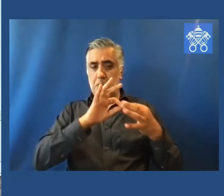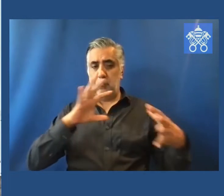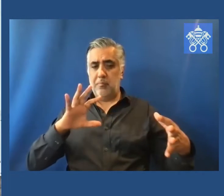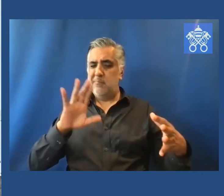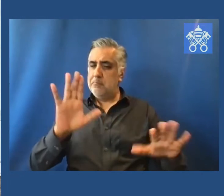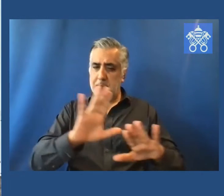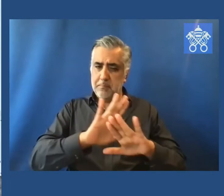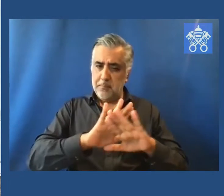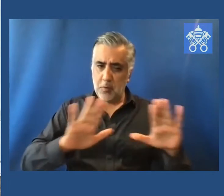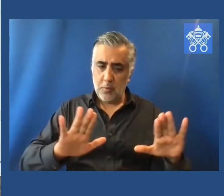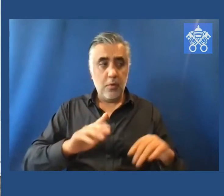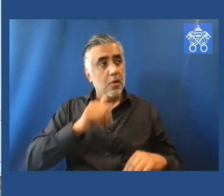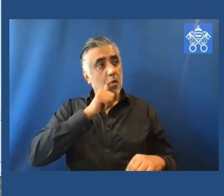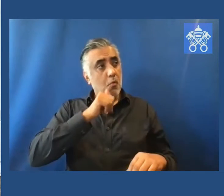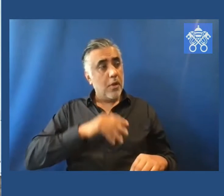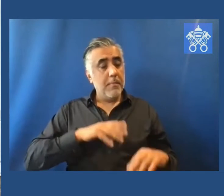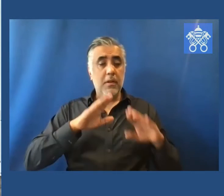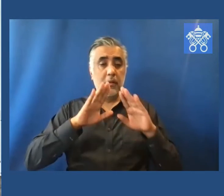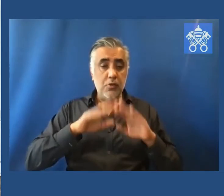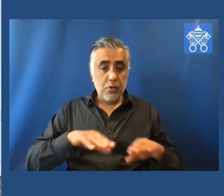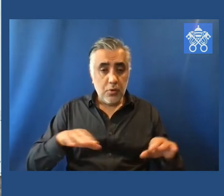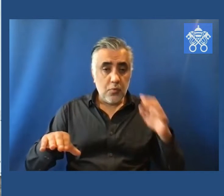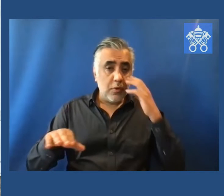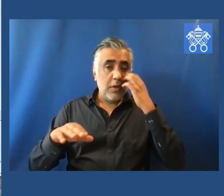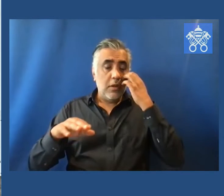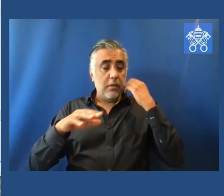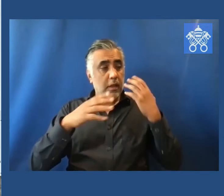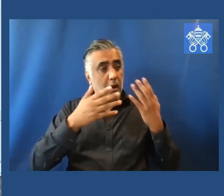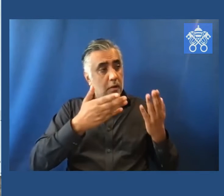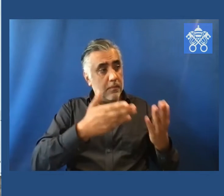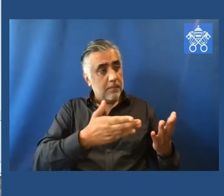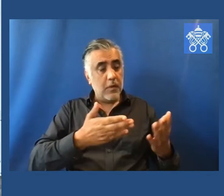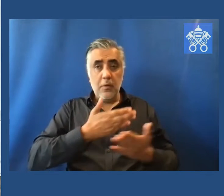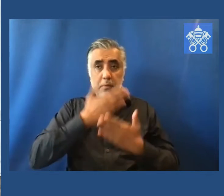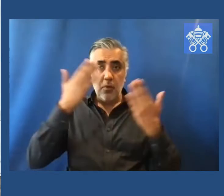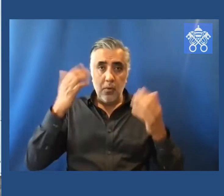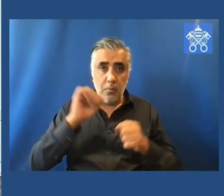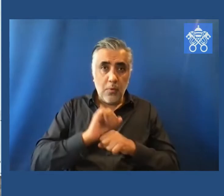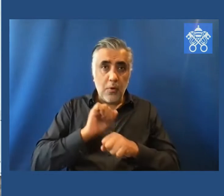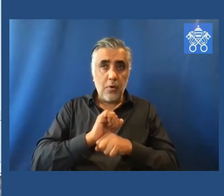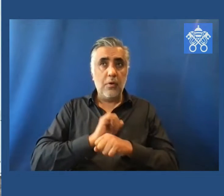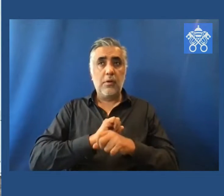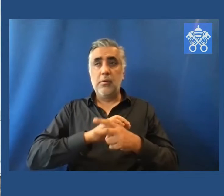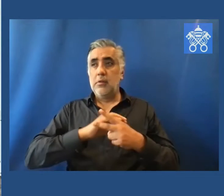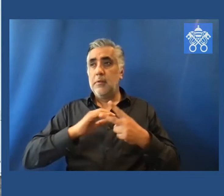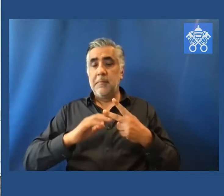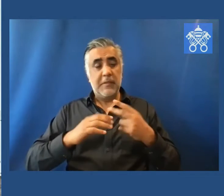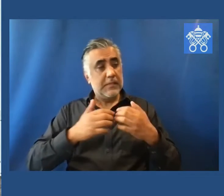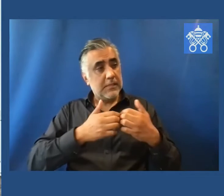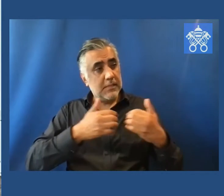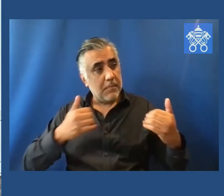forget these women, children, who with time,